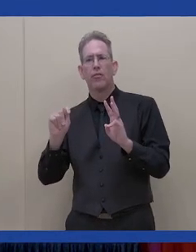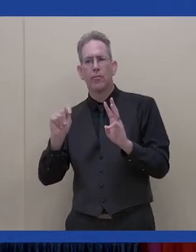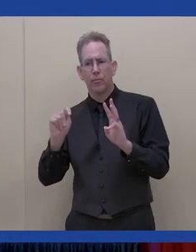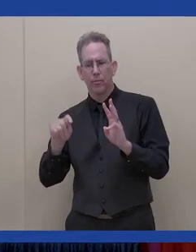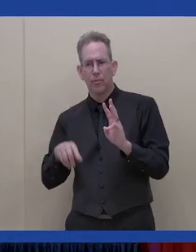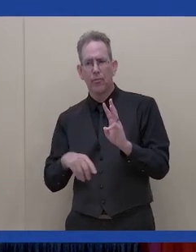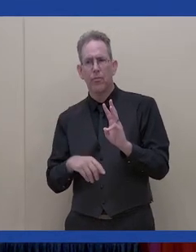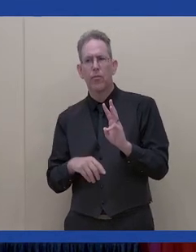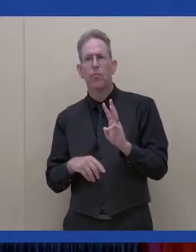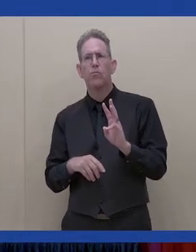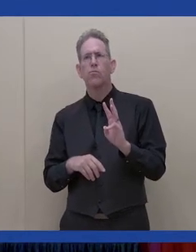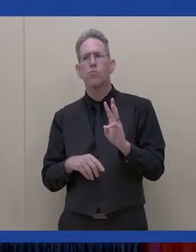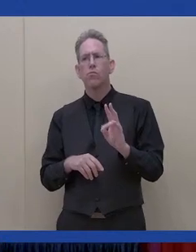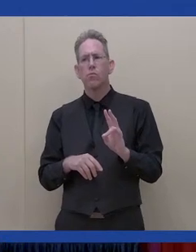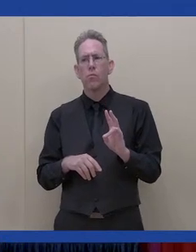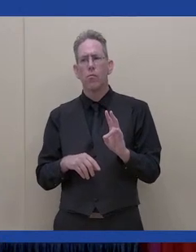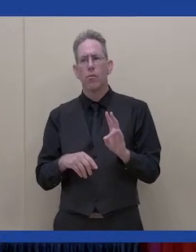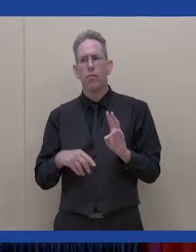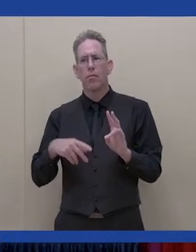Councillor Kane?